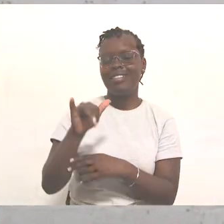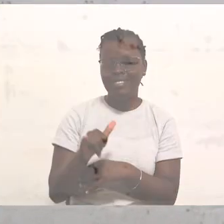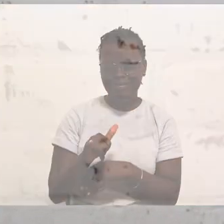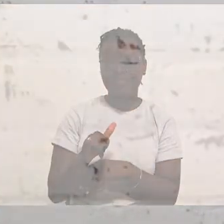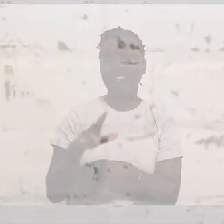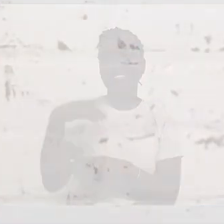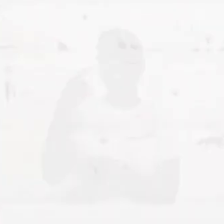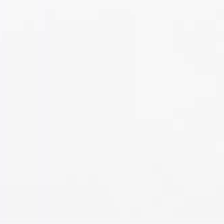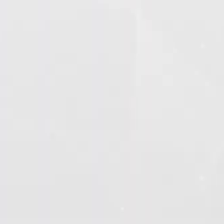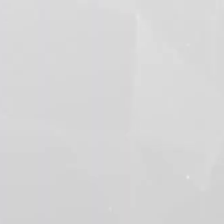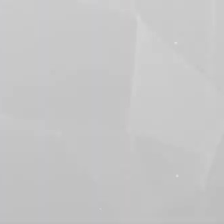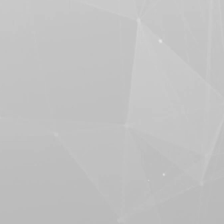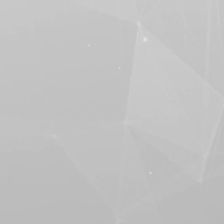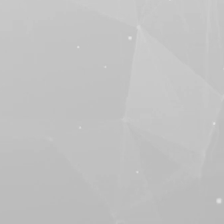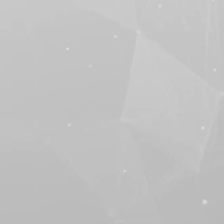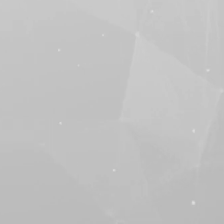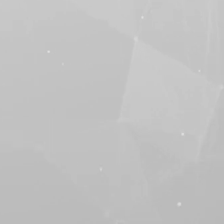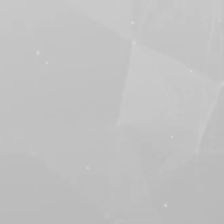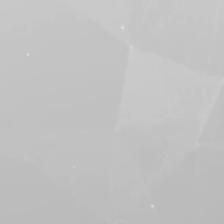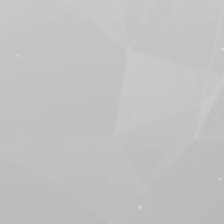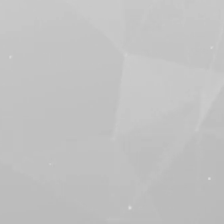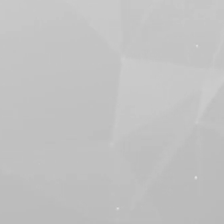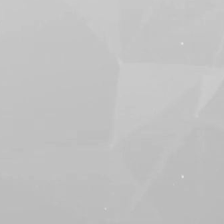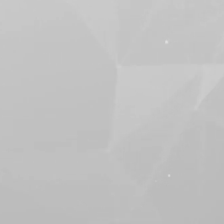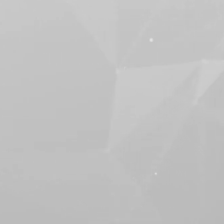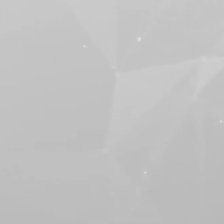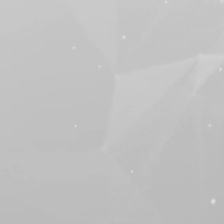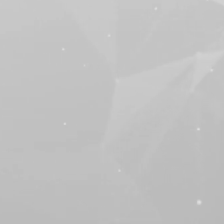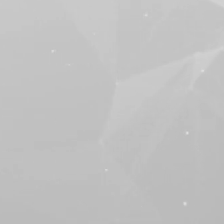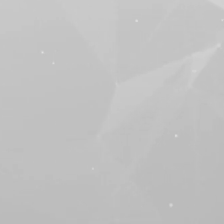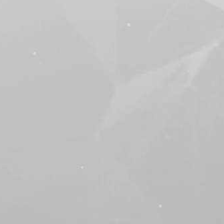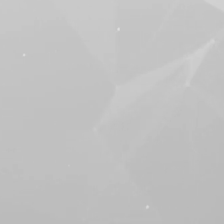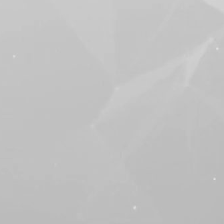Piper, and I look forward to seeing you then. EdTech Mondays Kenya is supported by the MasterCard